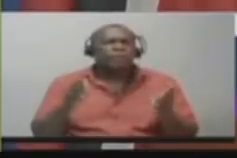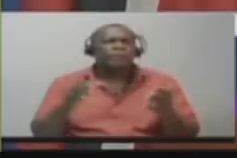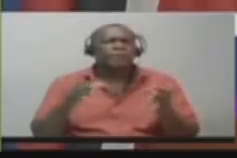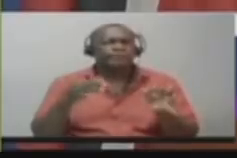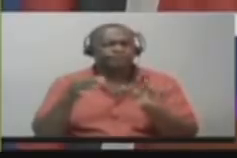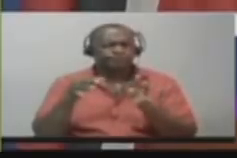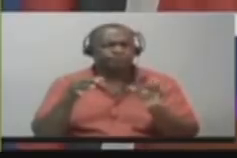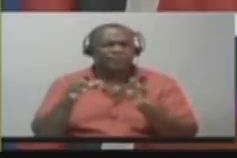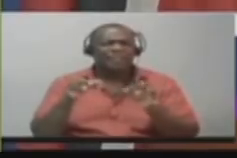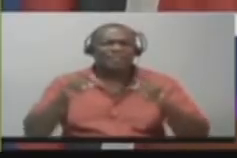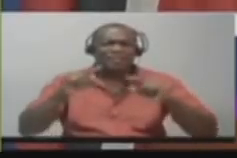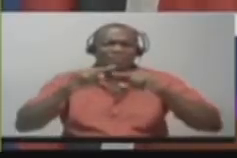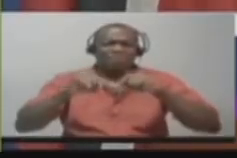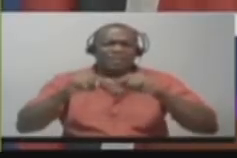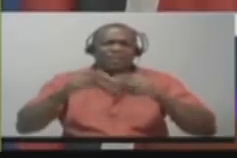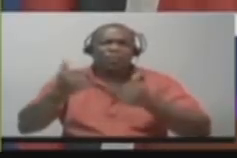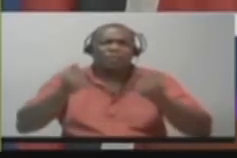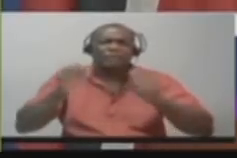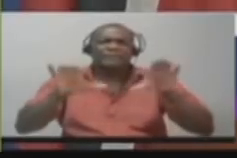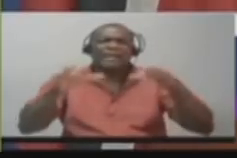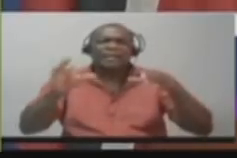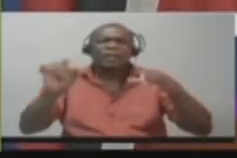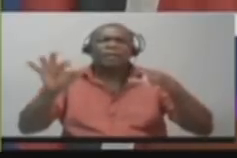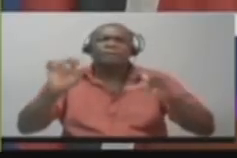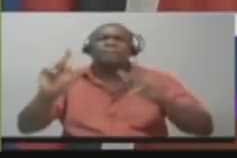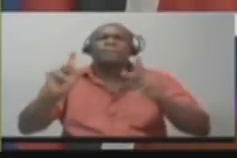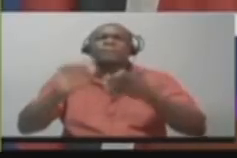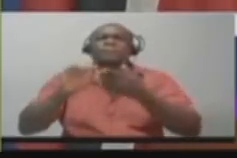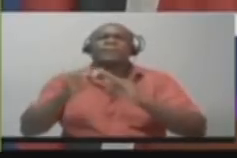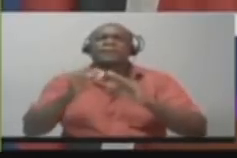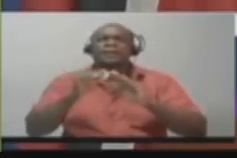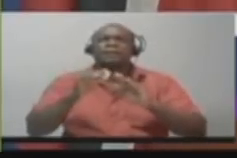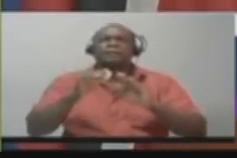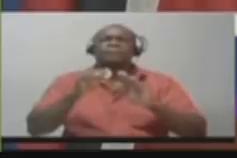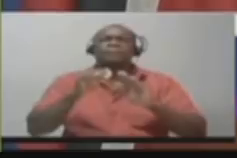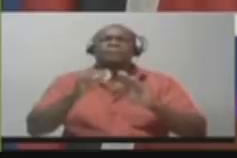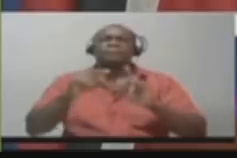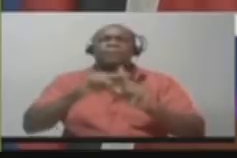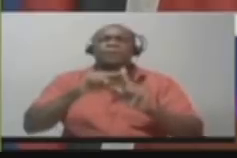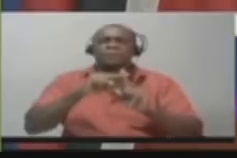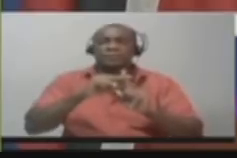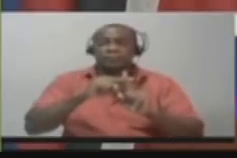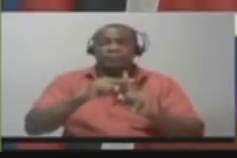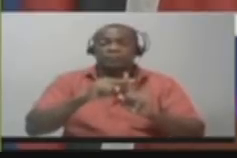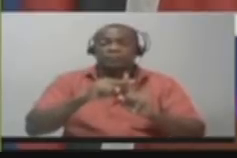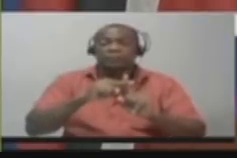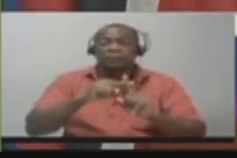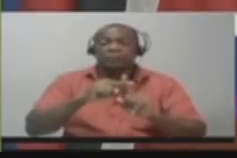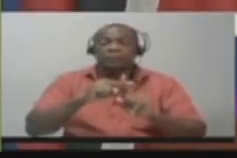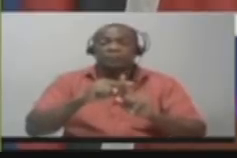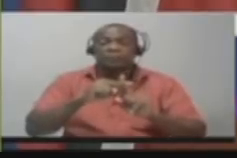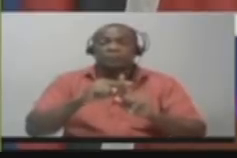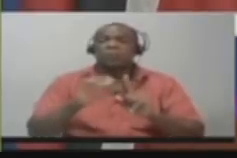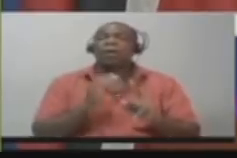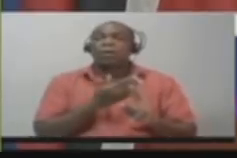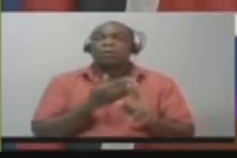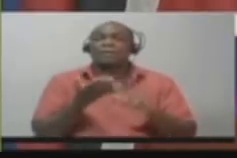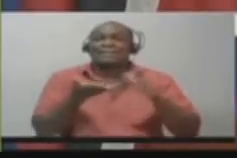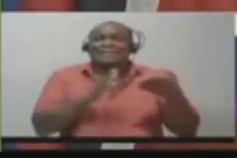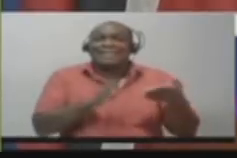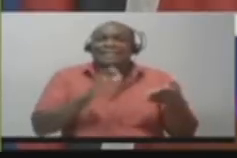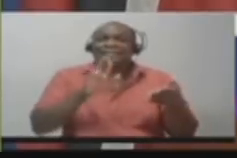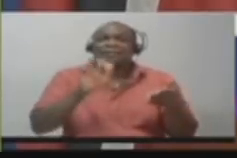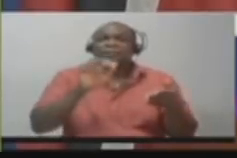category of people become infected, you find your death rate will change accordingly. Our death rate has gone from anywhere between